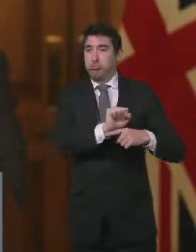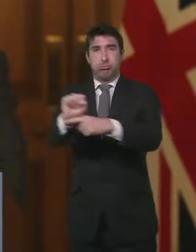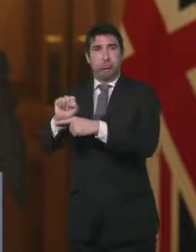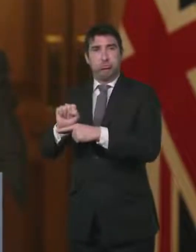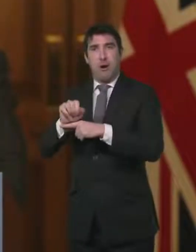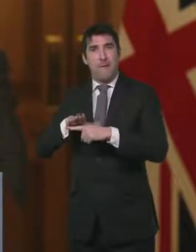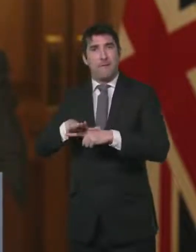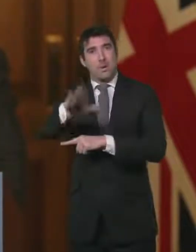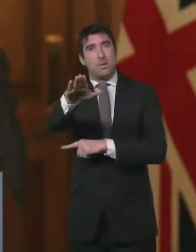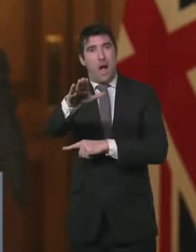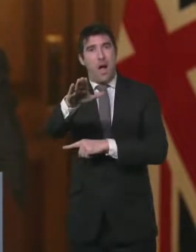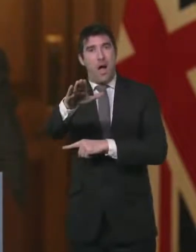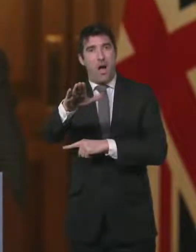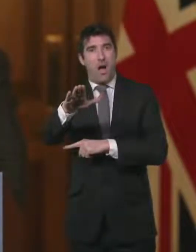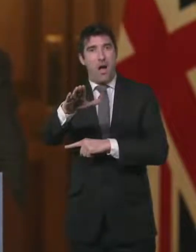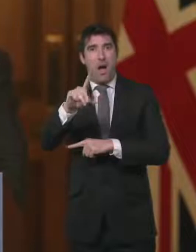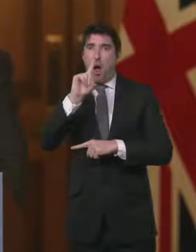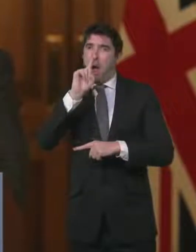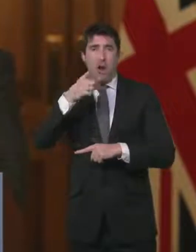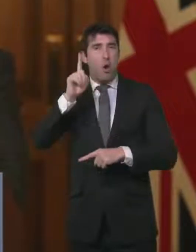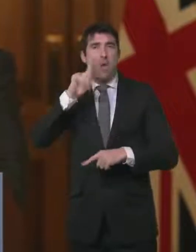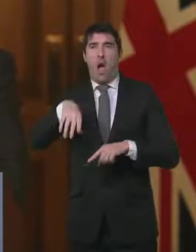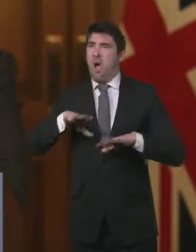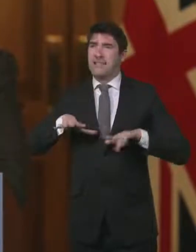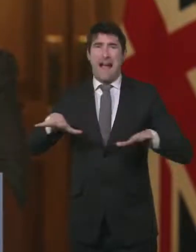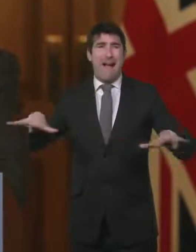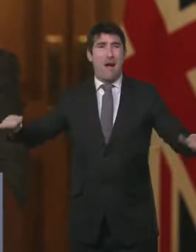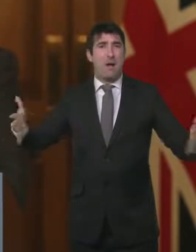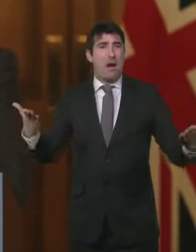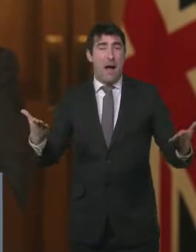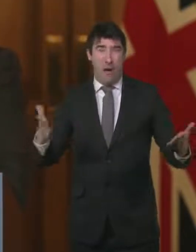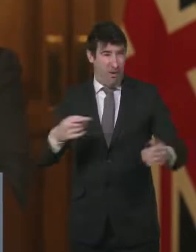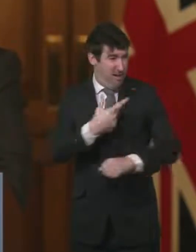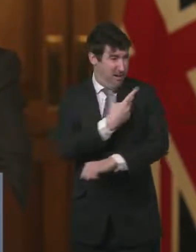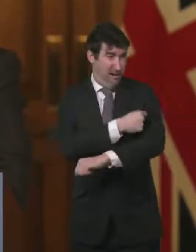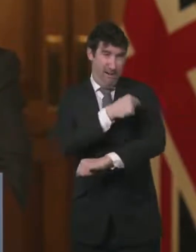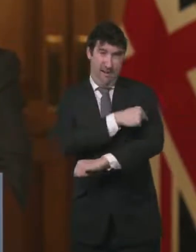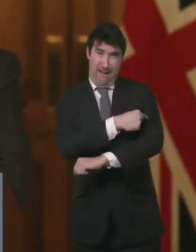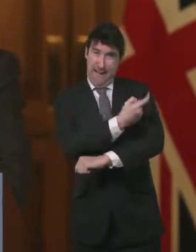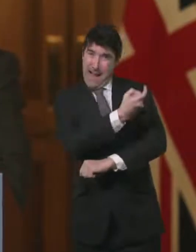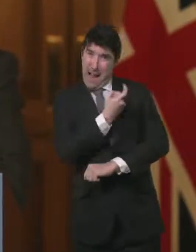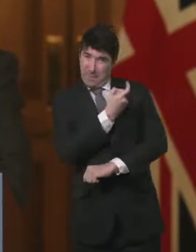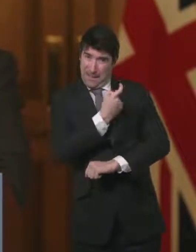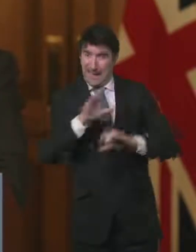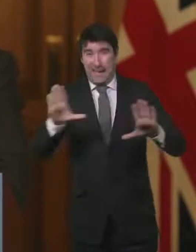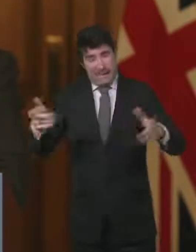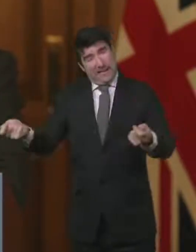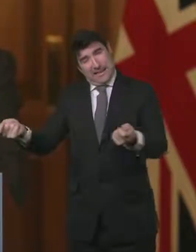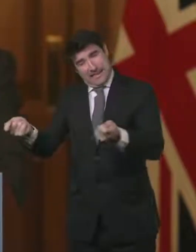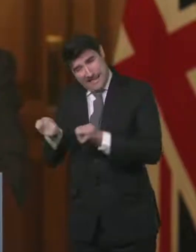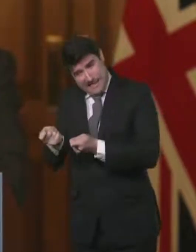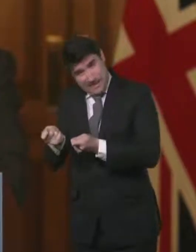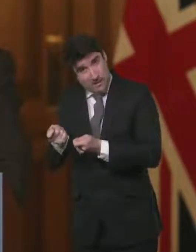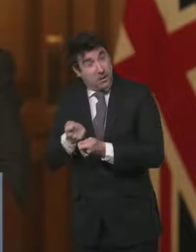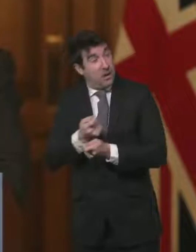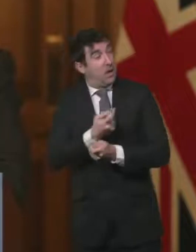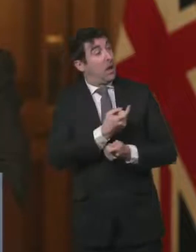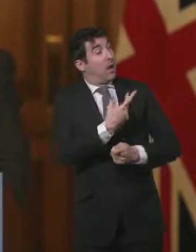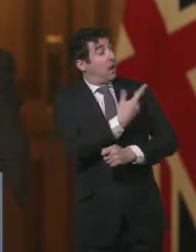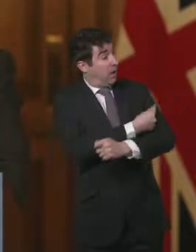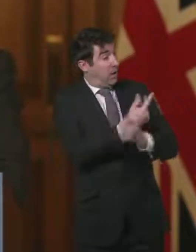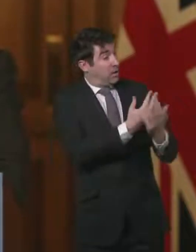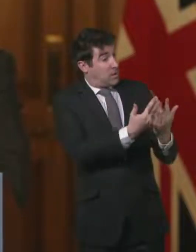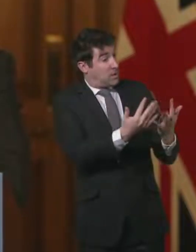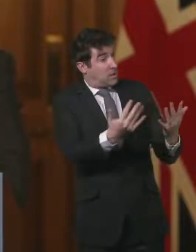today were those ones that showed the difference between the new variant and the old variant.